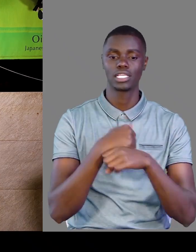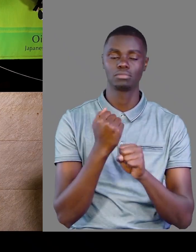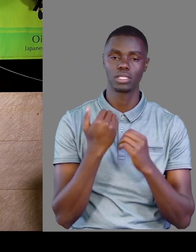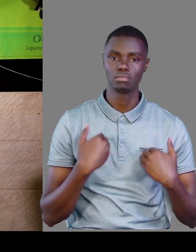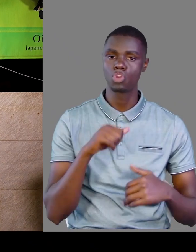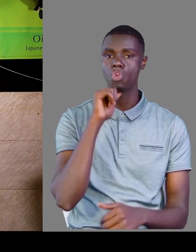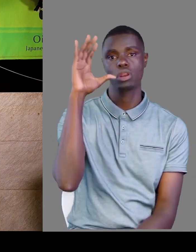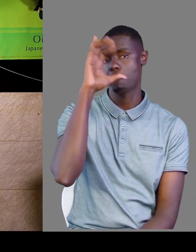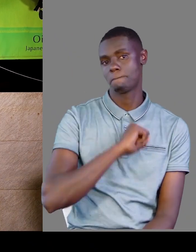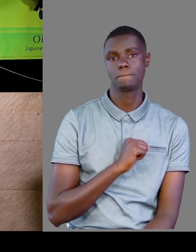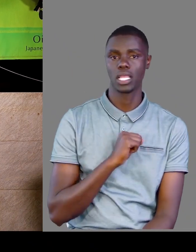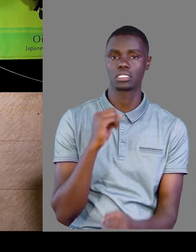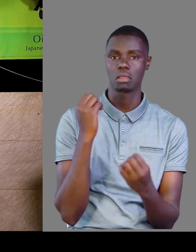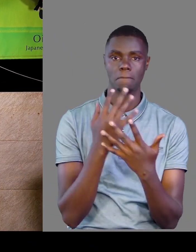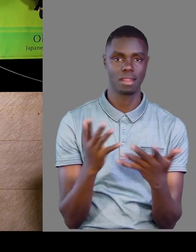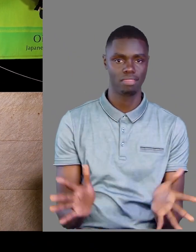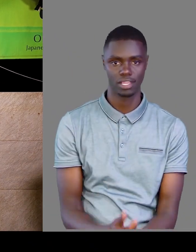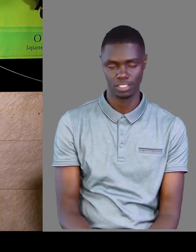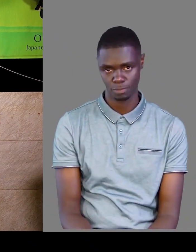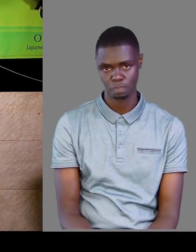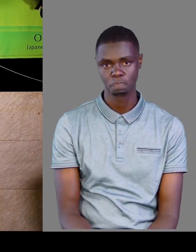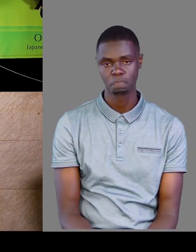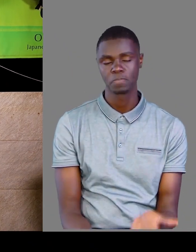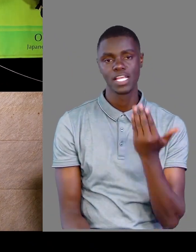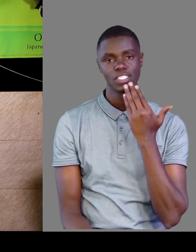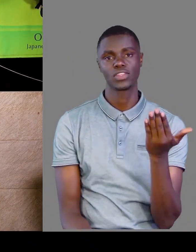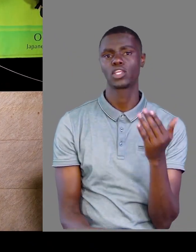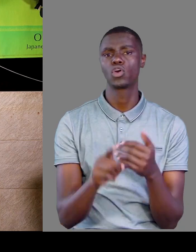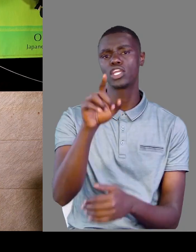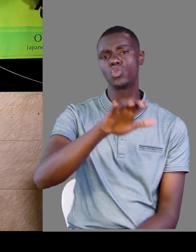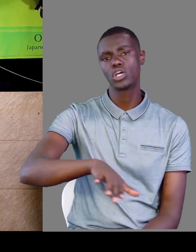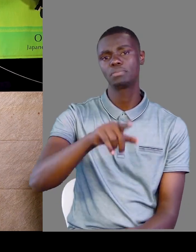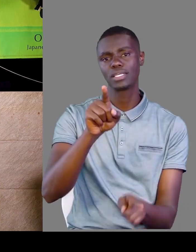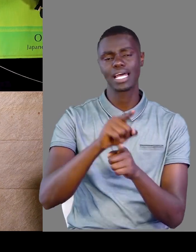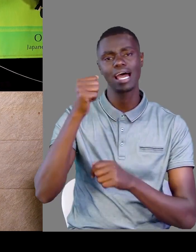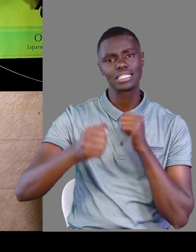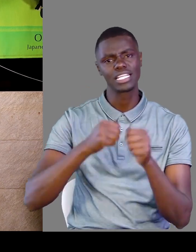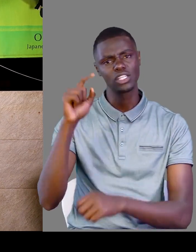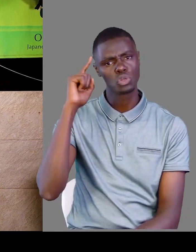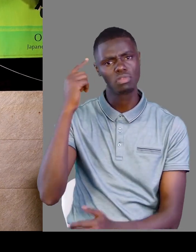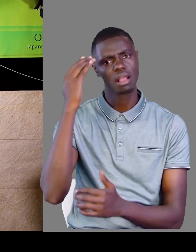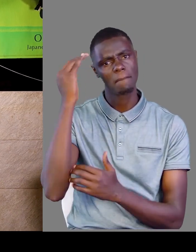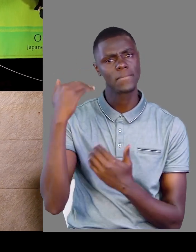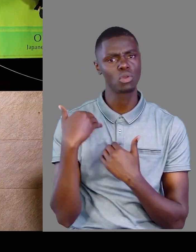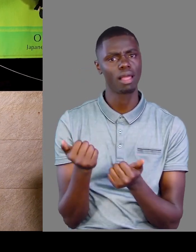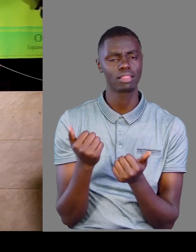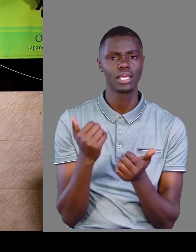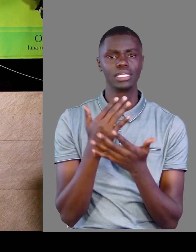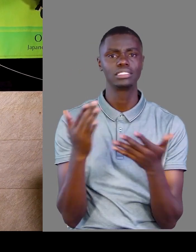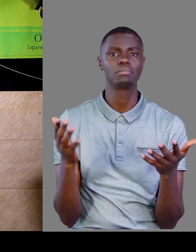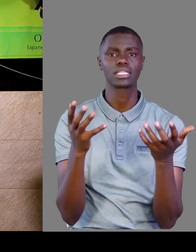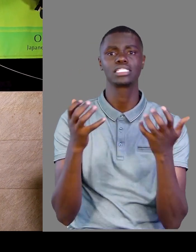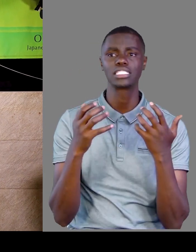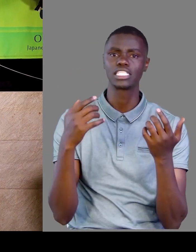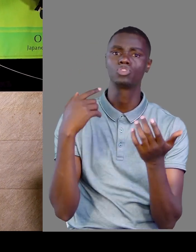miss being here today. And tell us, in your space as an athlete, do you think that mental health is something